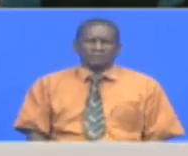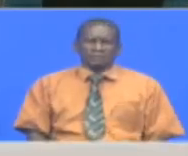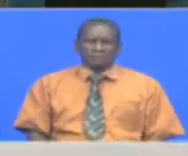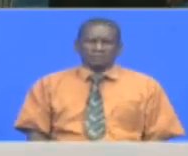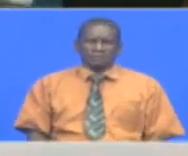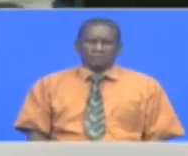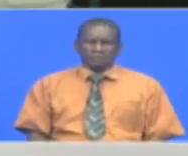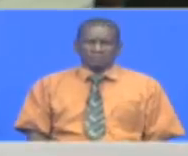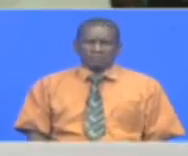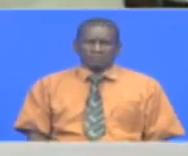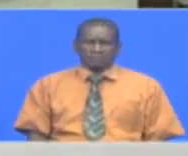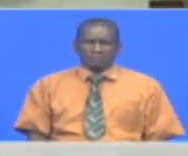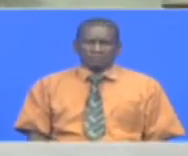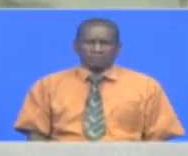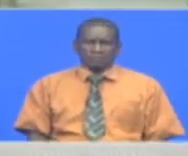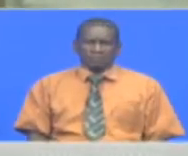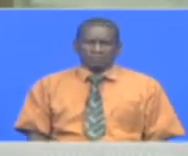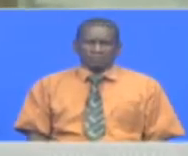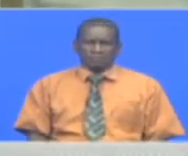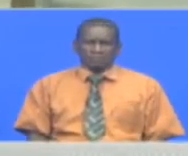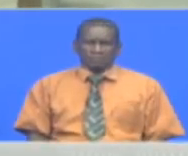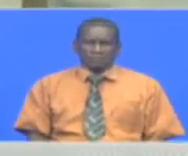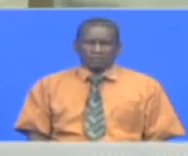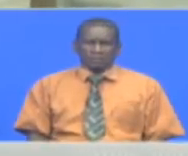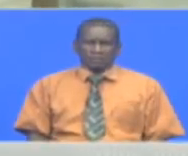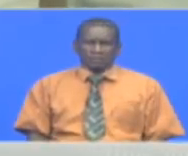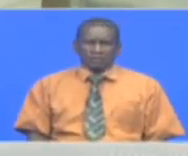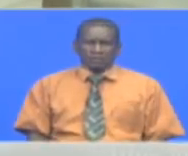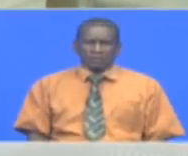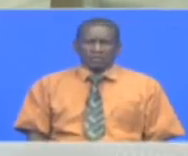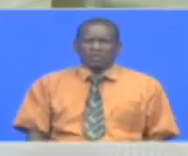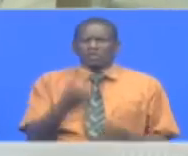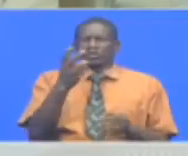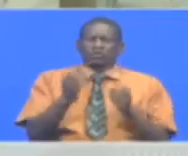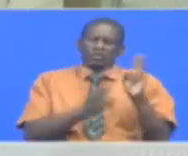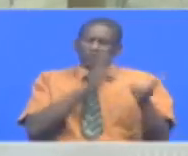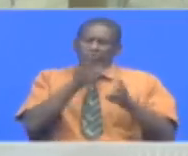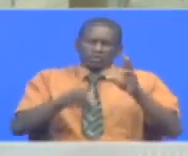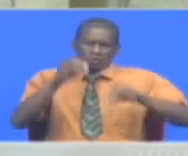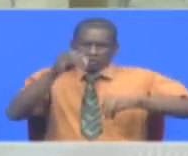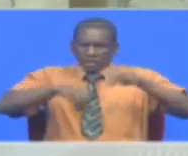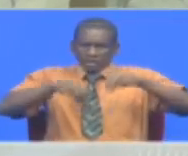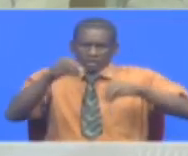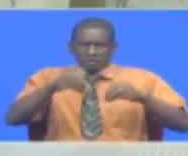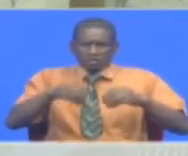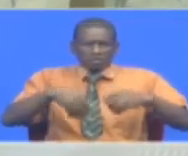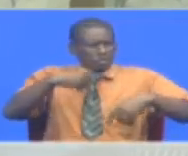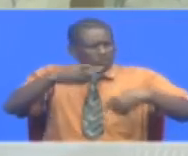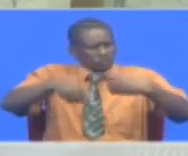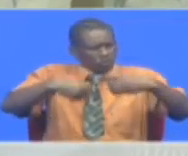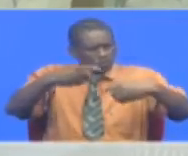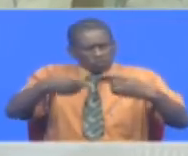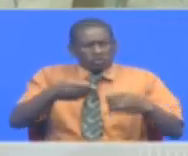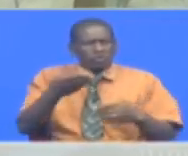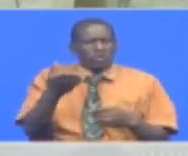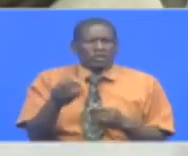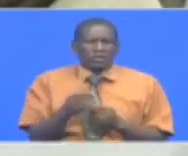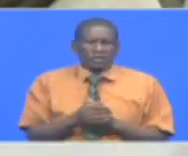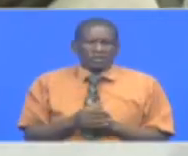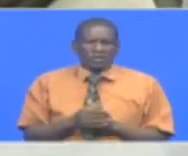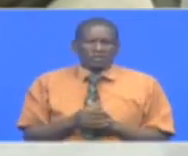Here, we have a lion. The road to the 2022 elections is getting slippery. You have heard him